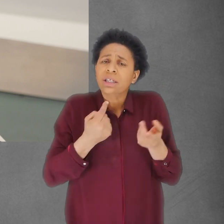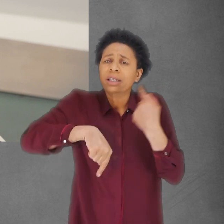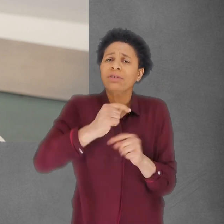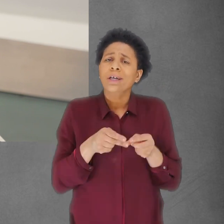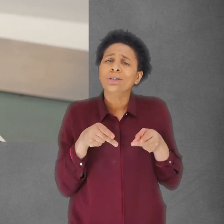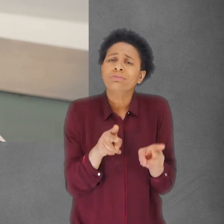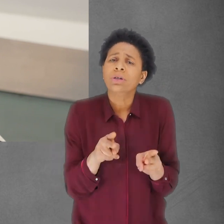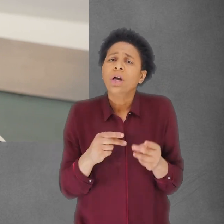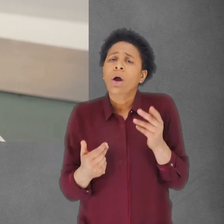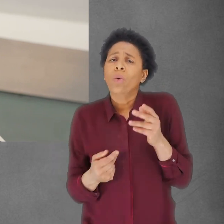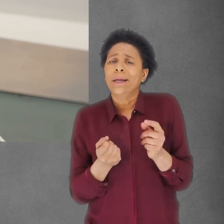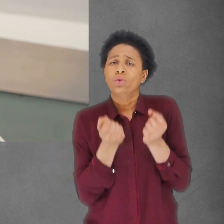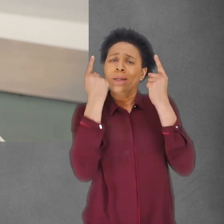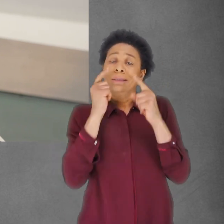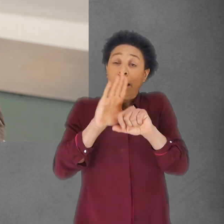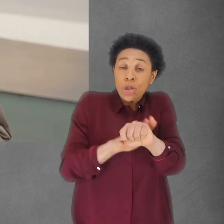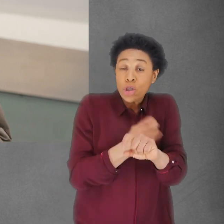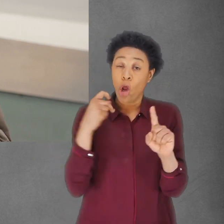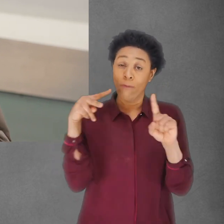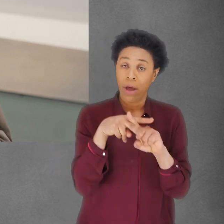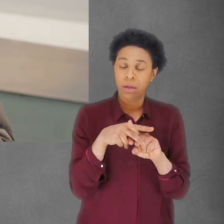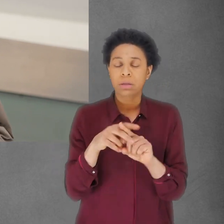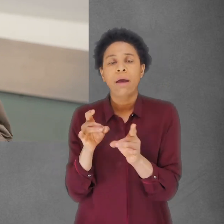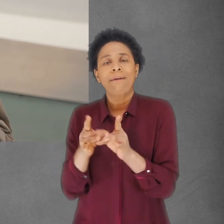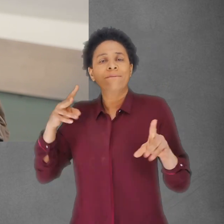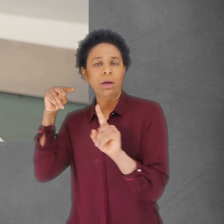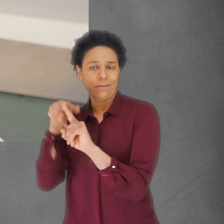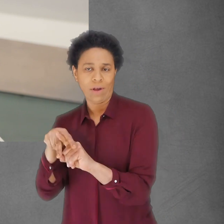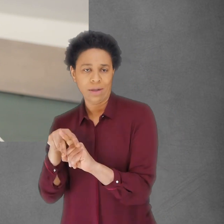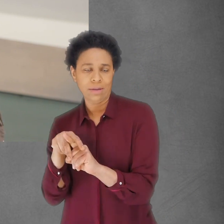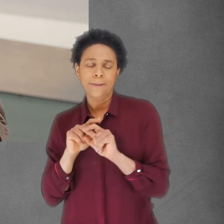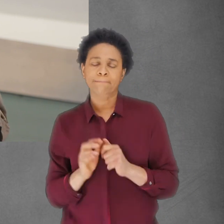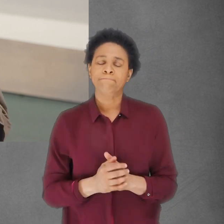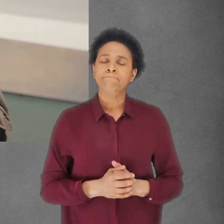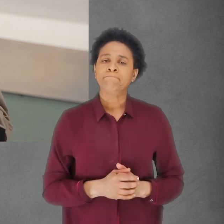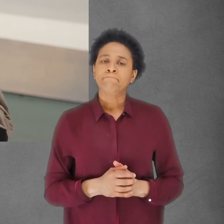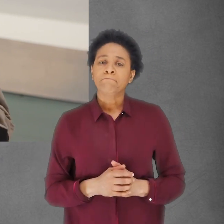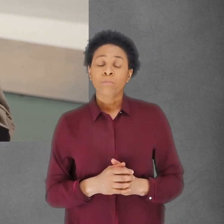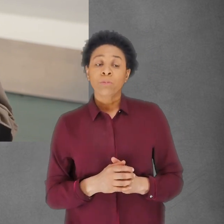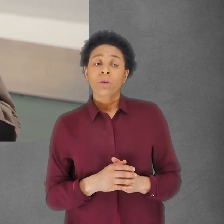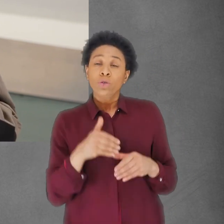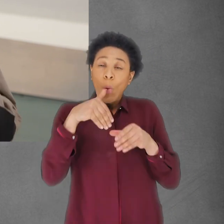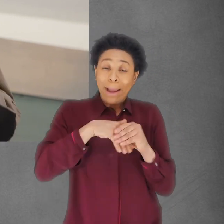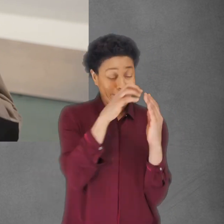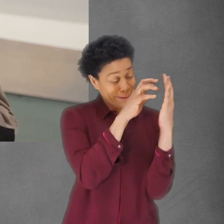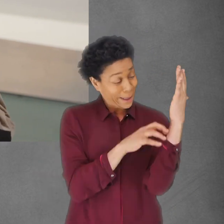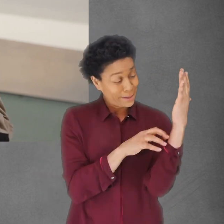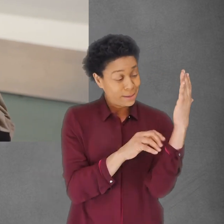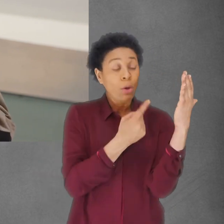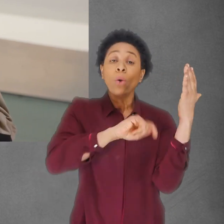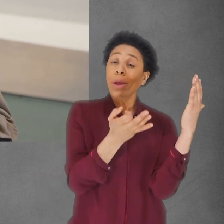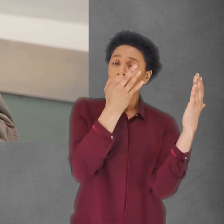understand both slow violence and fast violence. So In the Wake has been a text to think